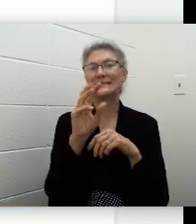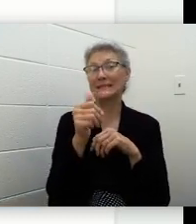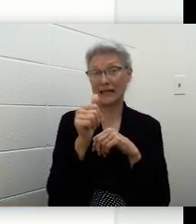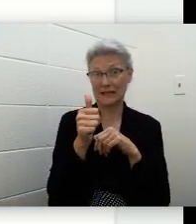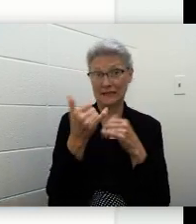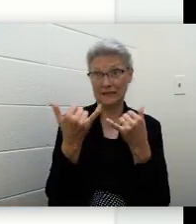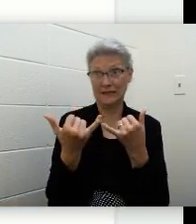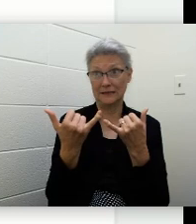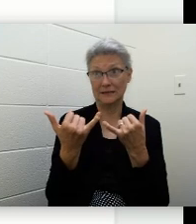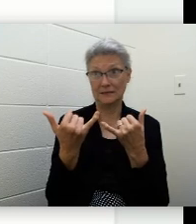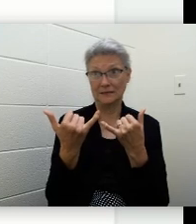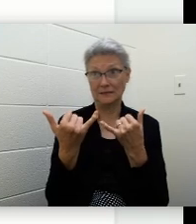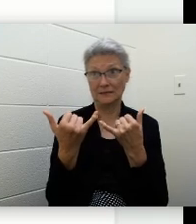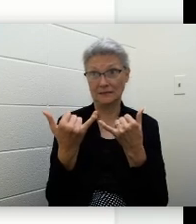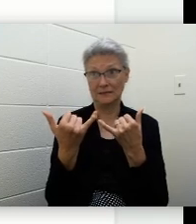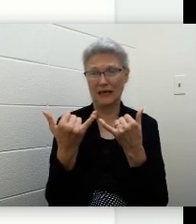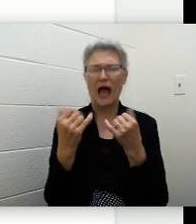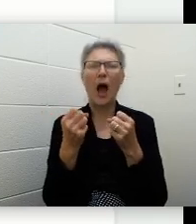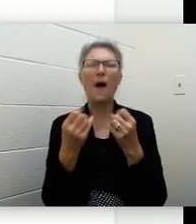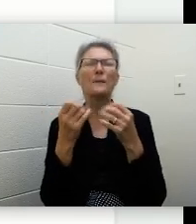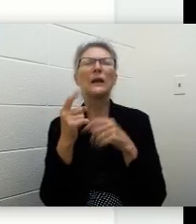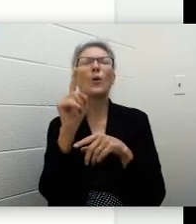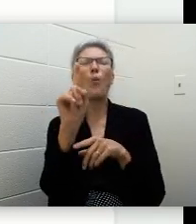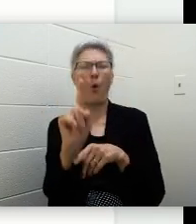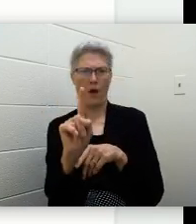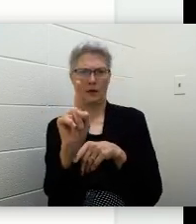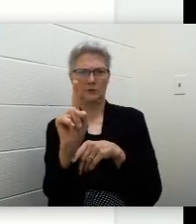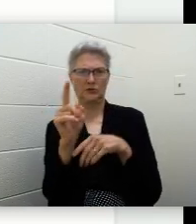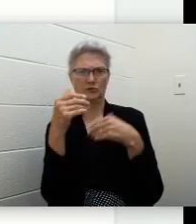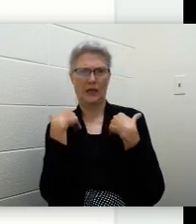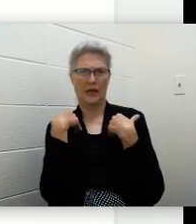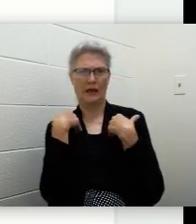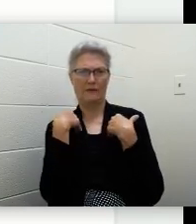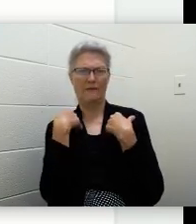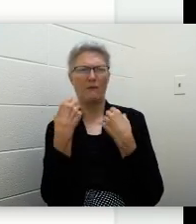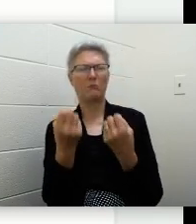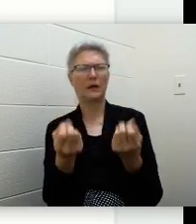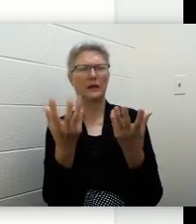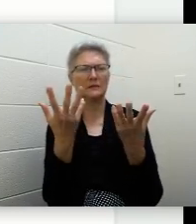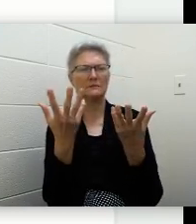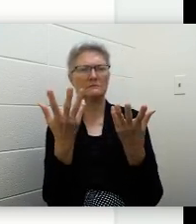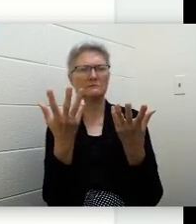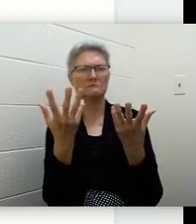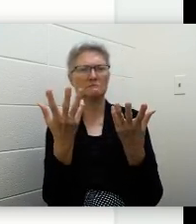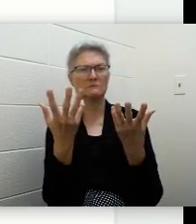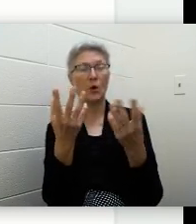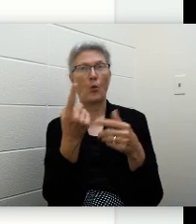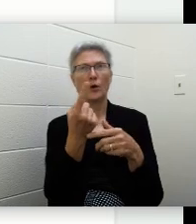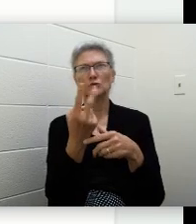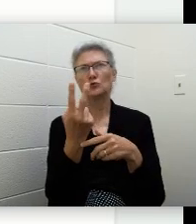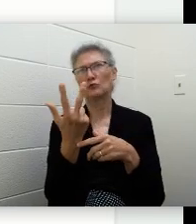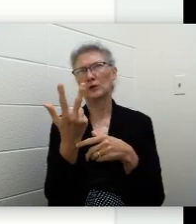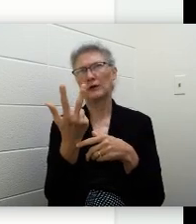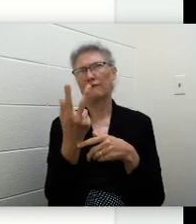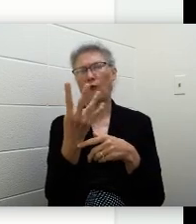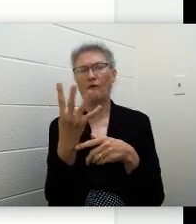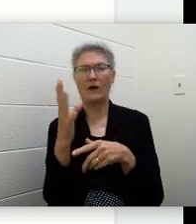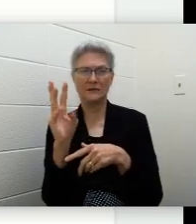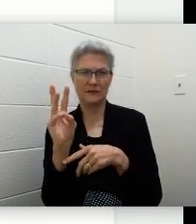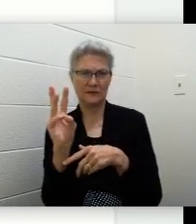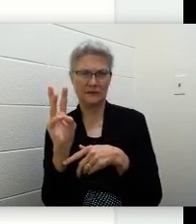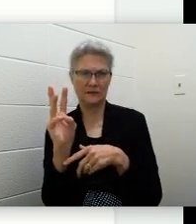now. And how many ones do we have? Well, 1, 2, 3, 4, 5,